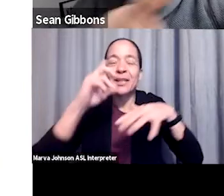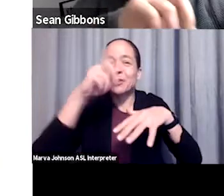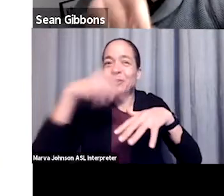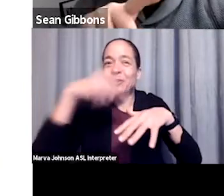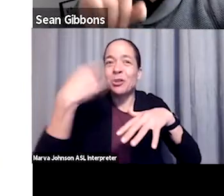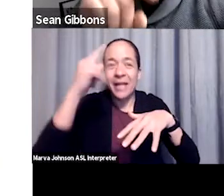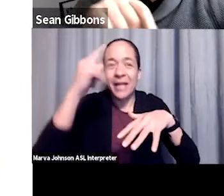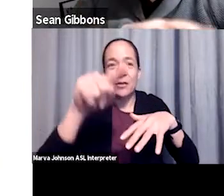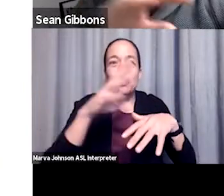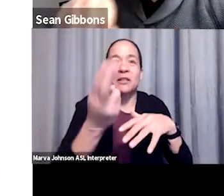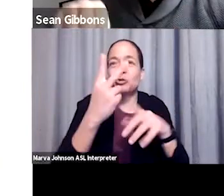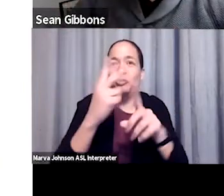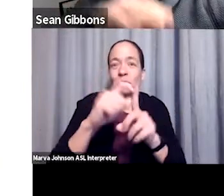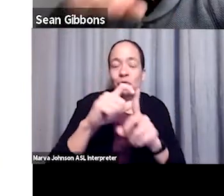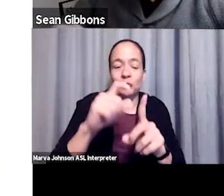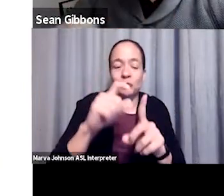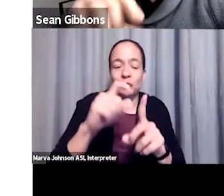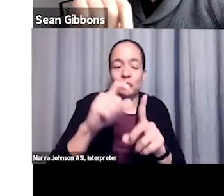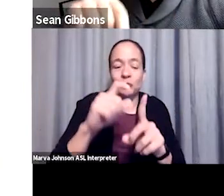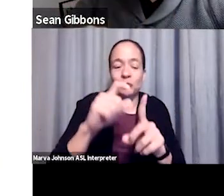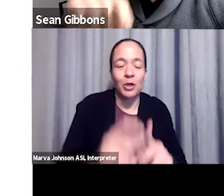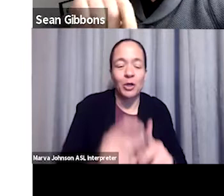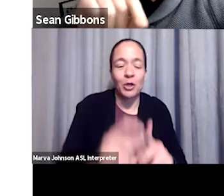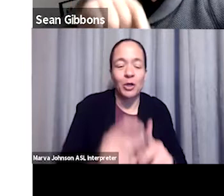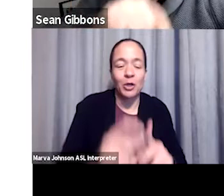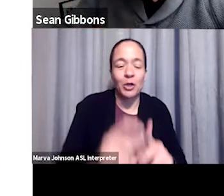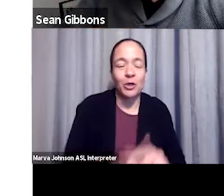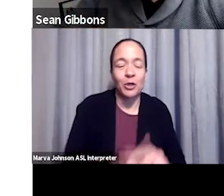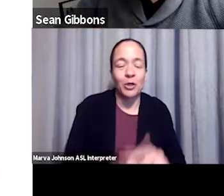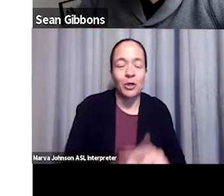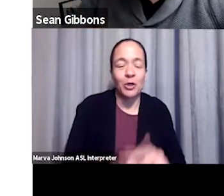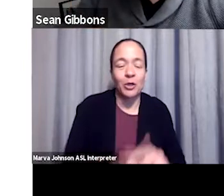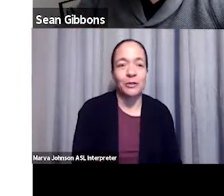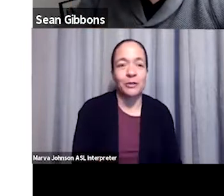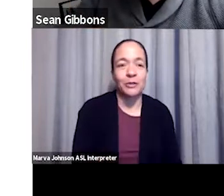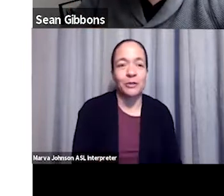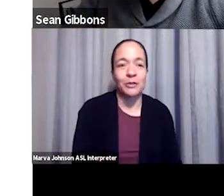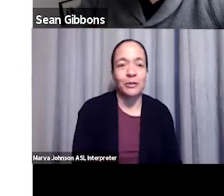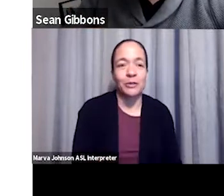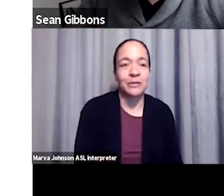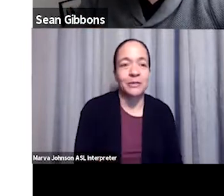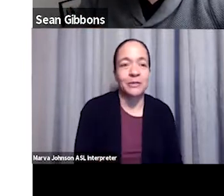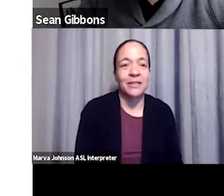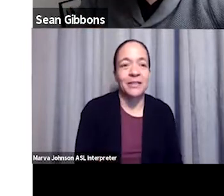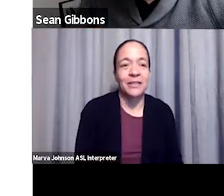mine. You're gonna be sending that out, by the way, to everyone, or maybe it says in the chat, all panelists and attendees. So go ahead and fire that one